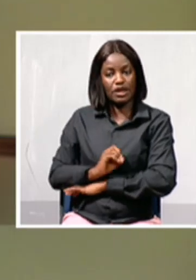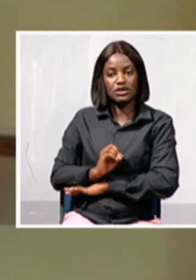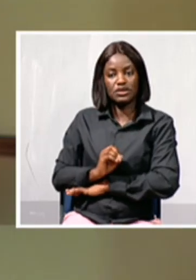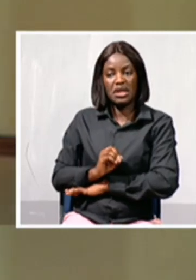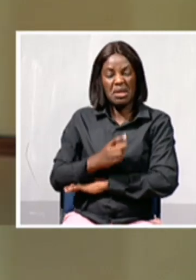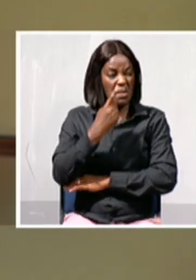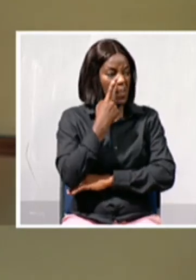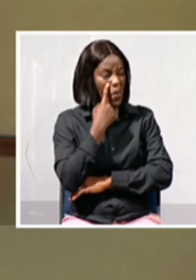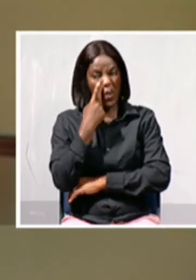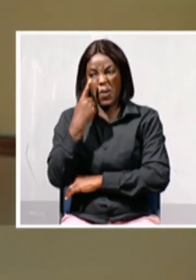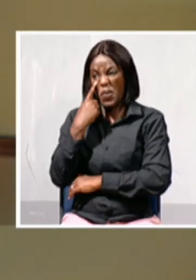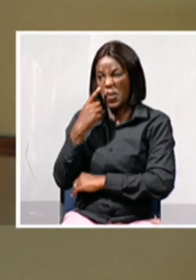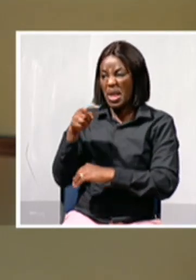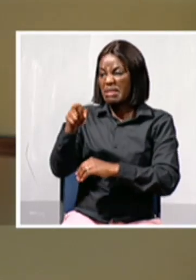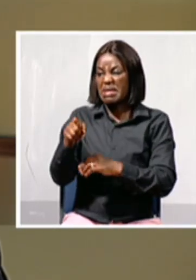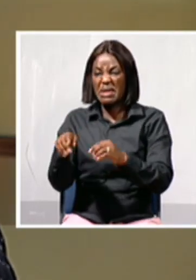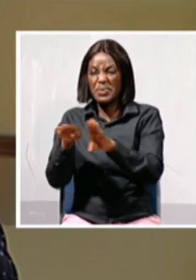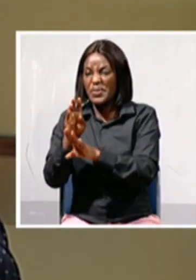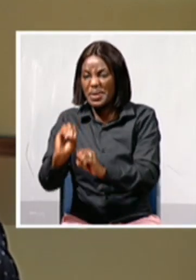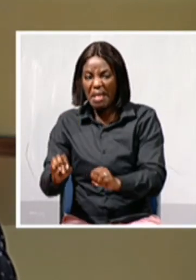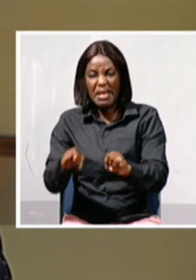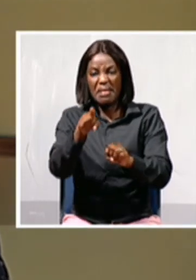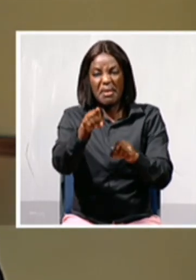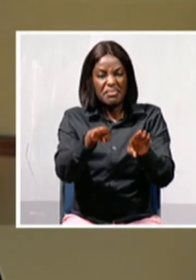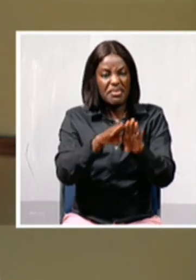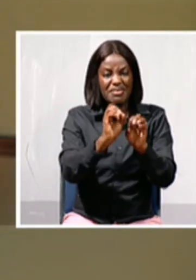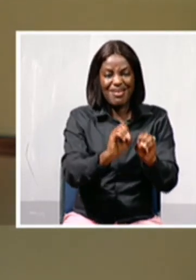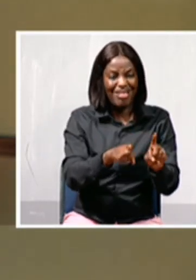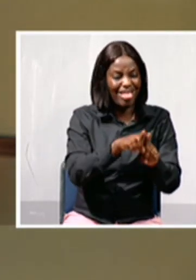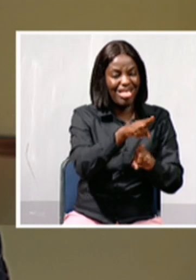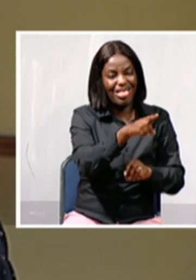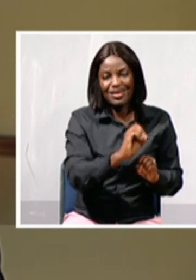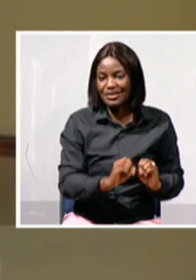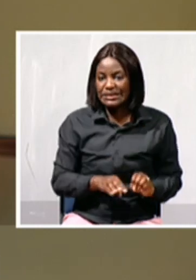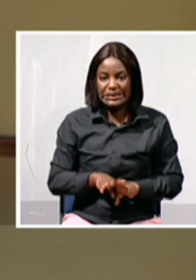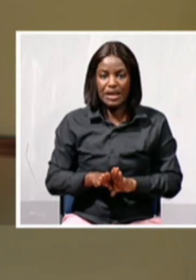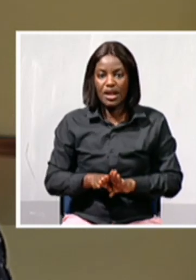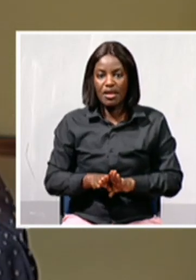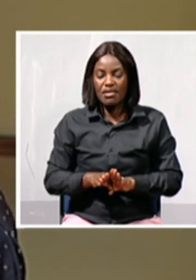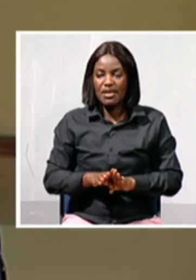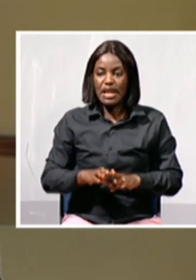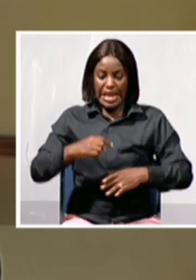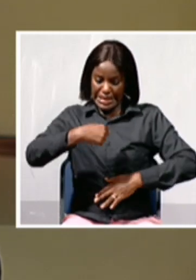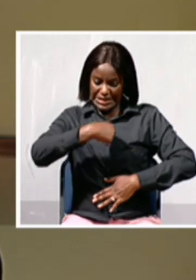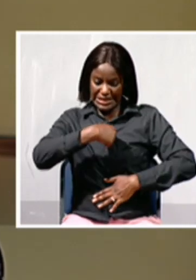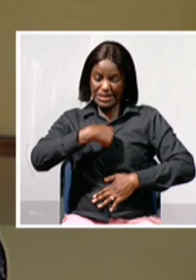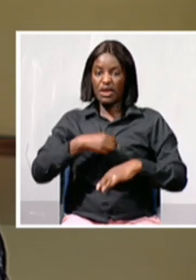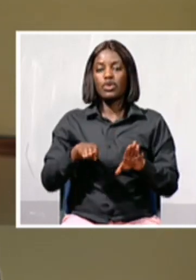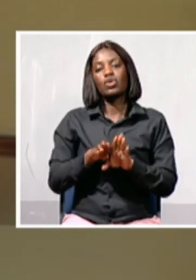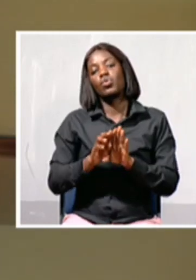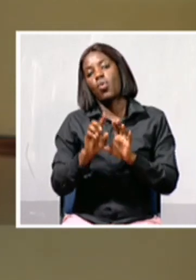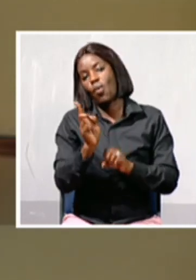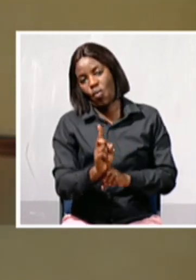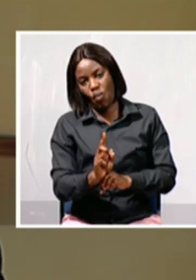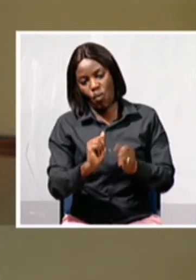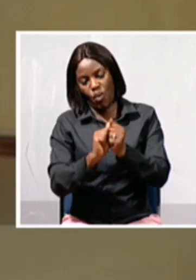not doing, what political party A or B is not doing. But they never see, but okay, it's fine. What can I do? What role can I play? And how can